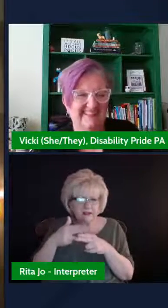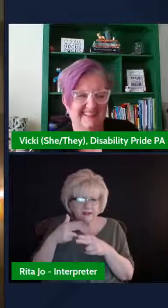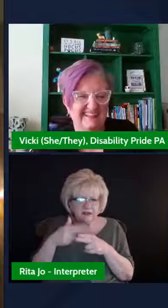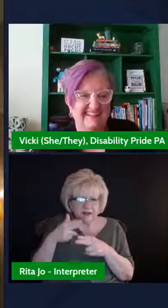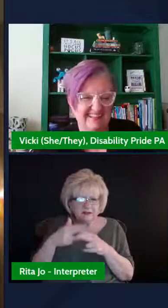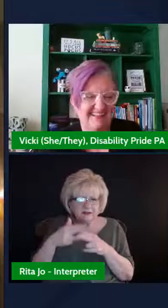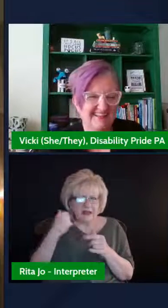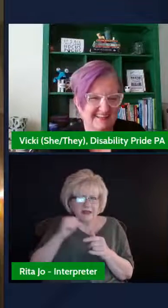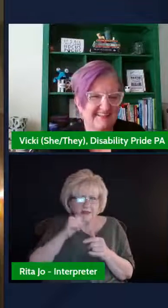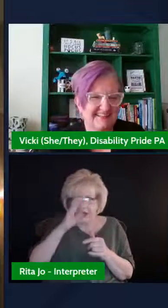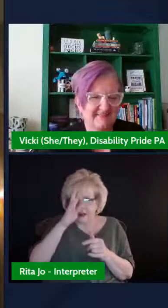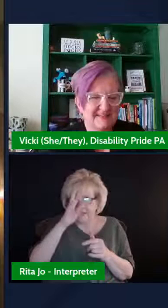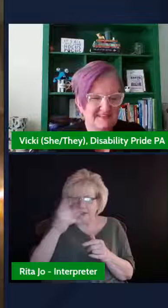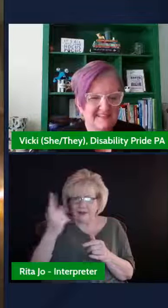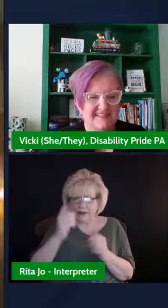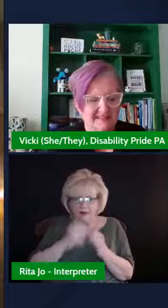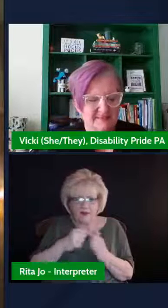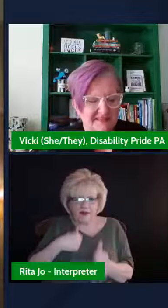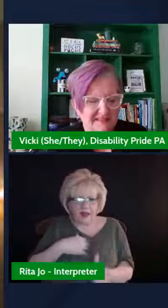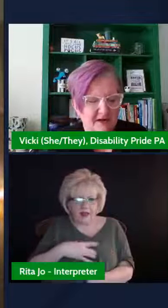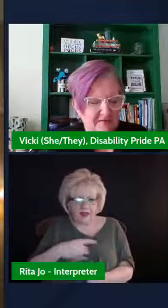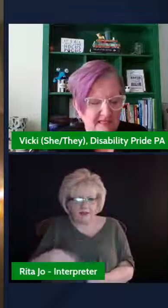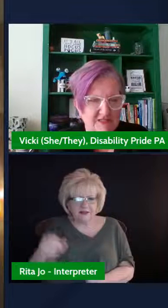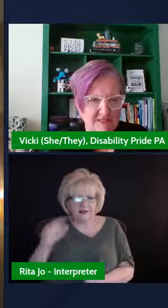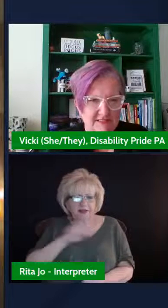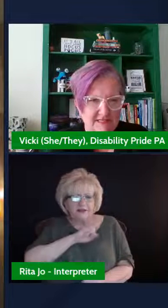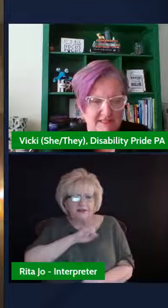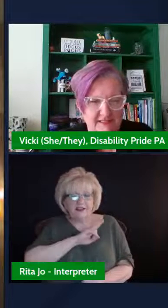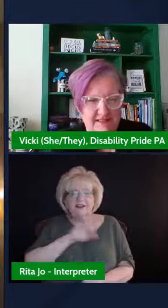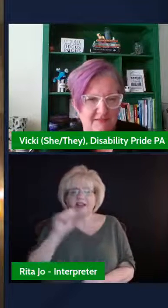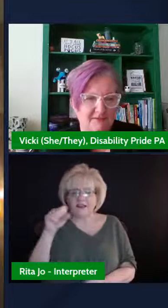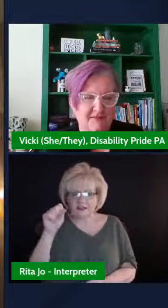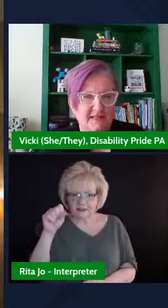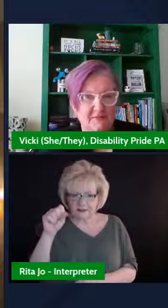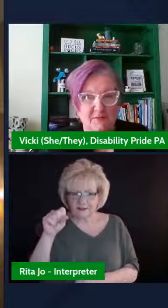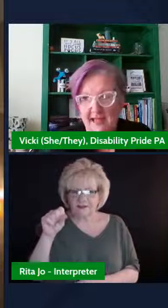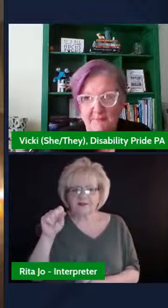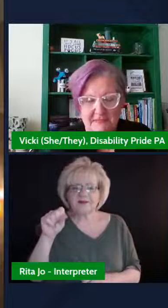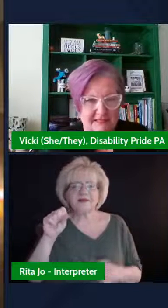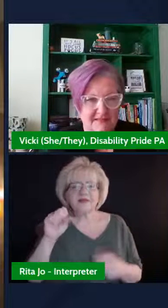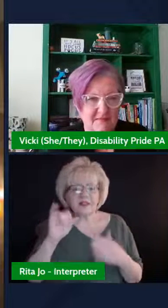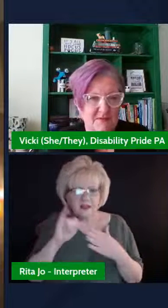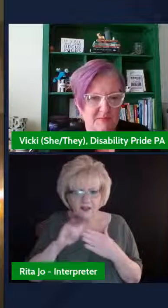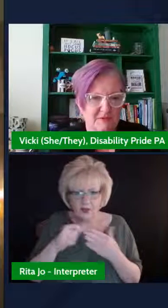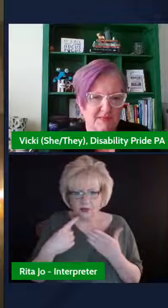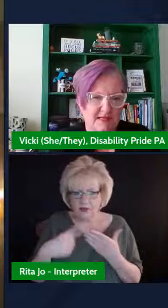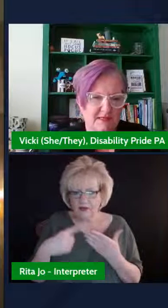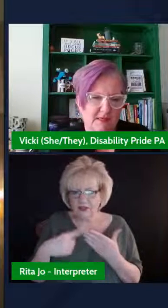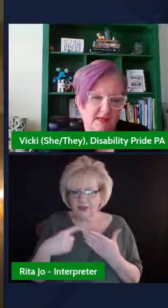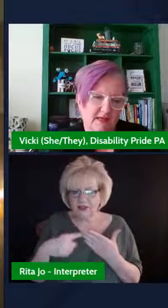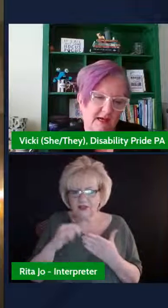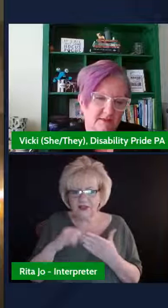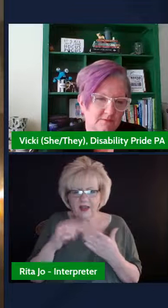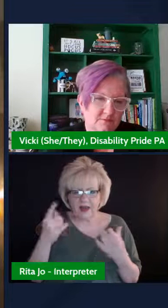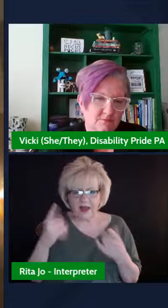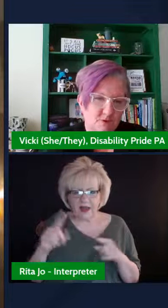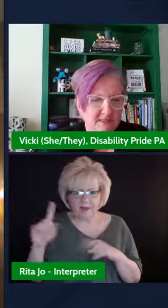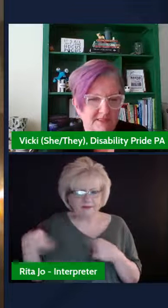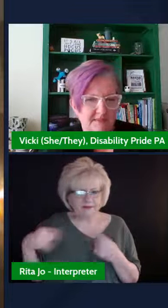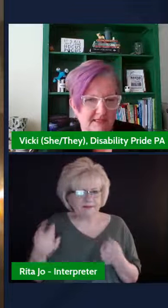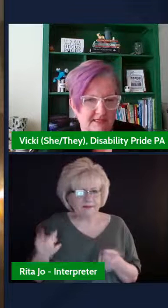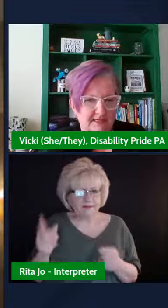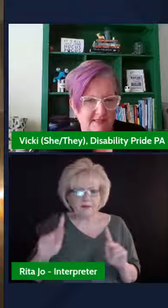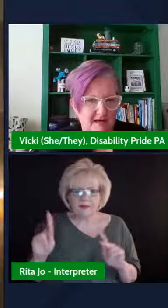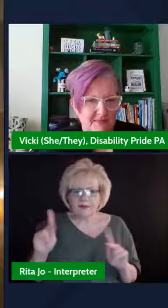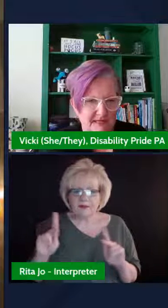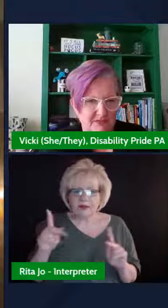like. Yeah, that's been these conversations that are happening, and people are like, I don't want